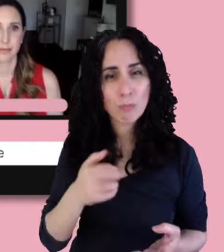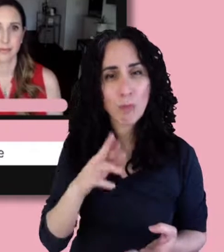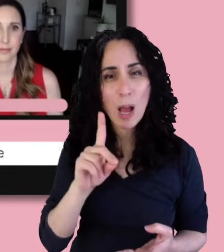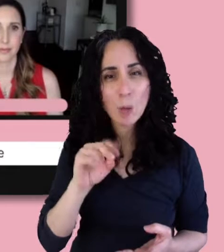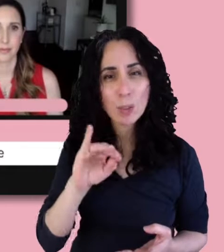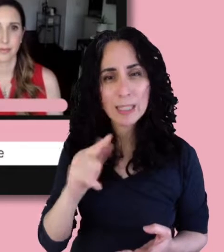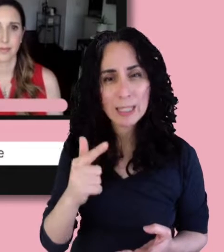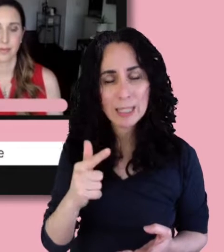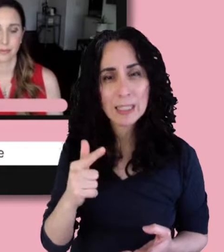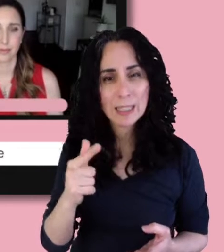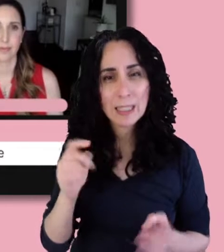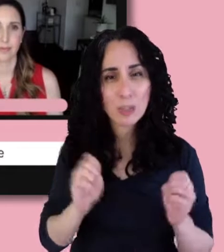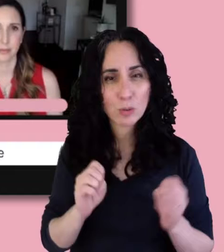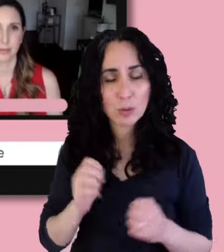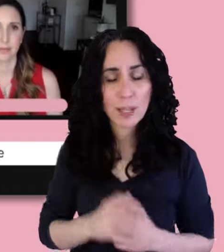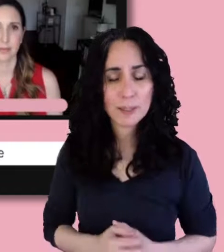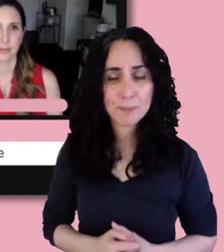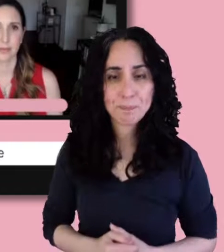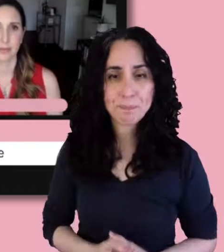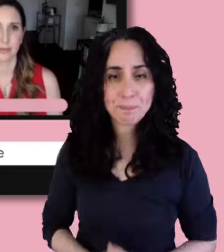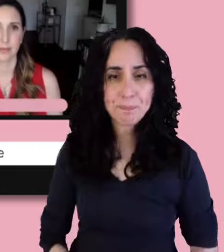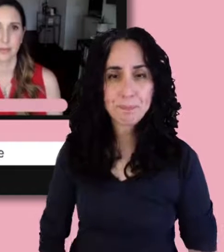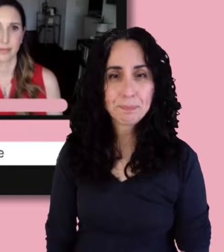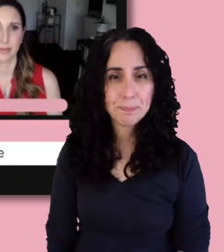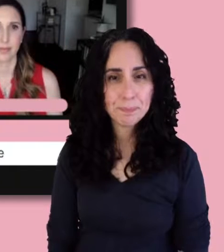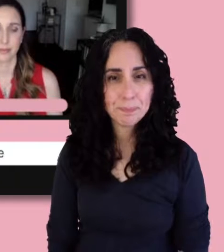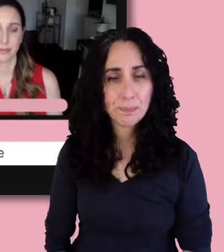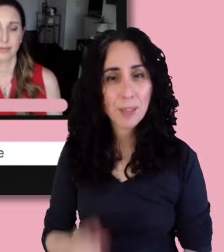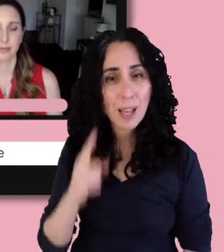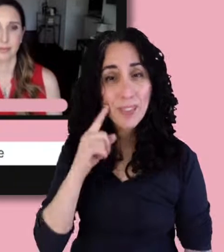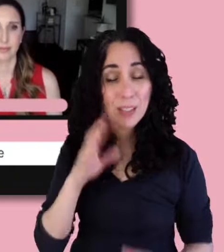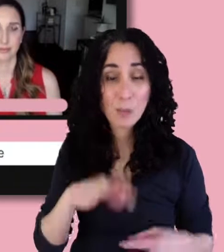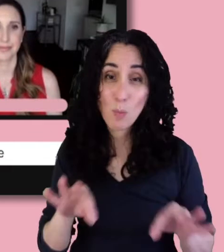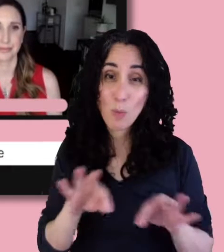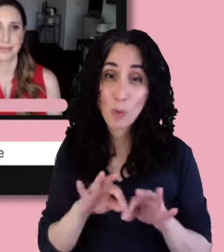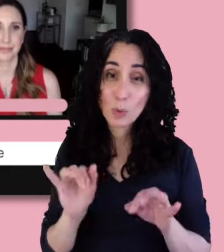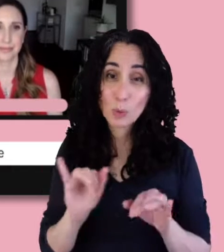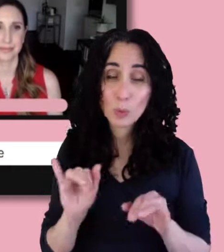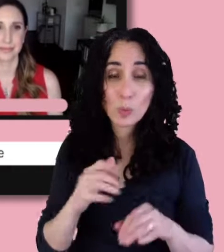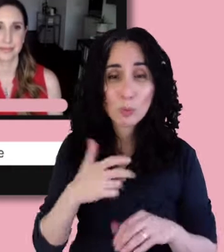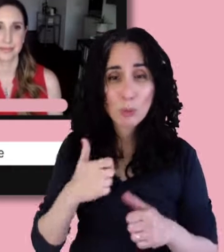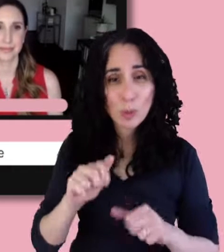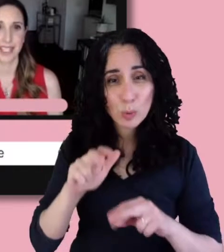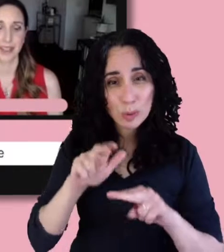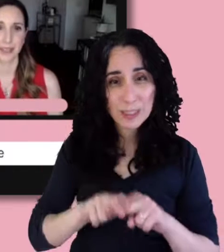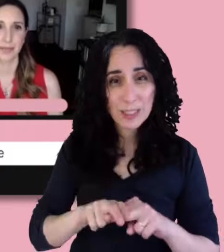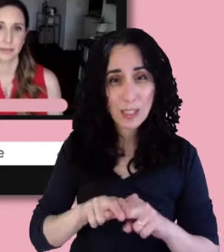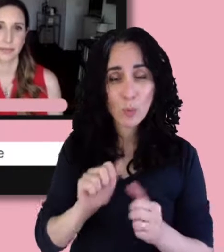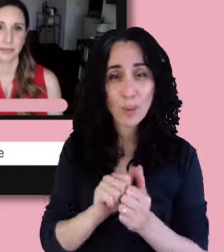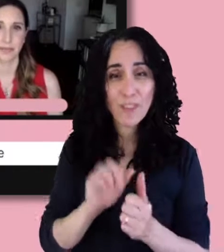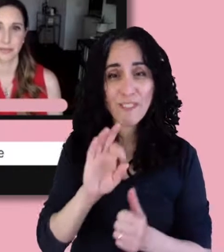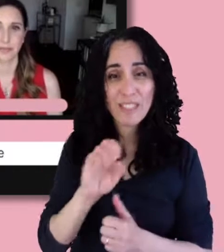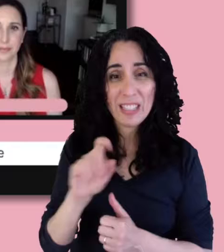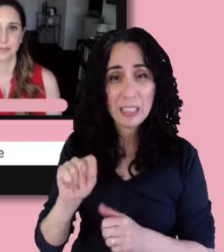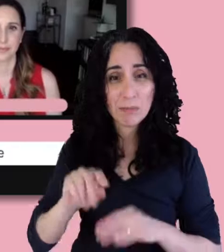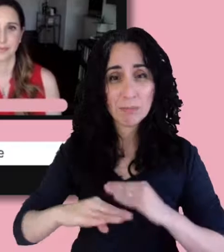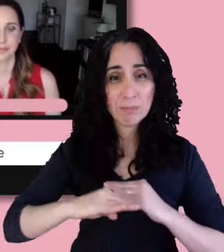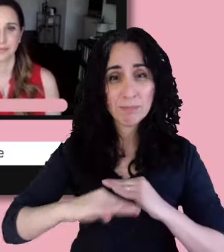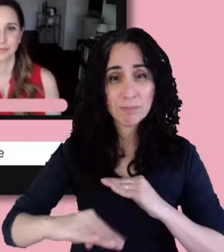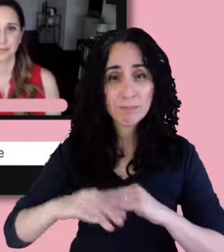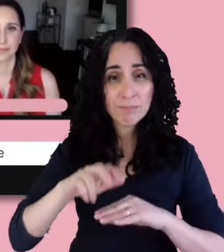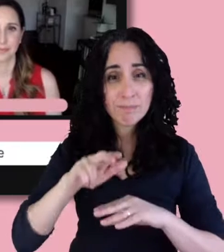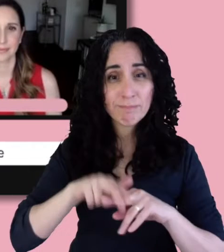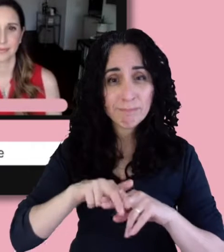the floor, so you can know that where you kind of are in your sense of space. At least, Yeah, I notice that